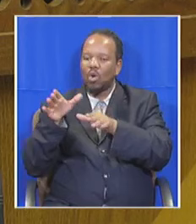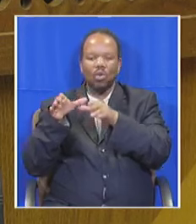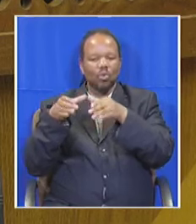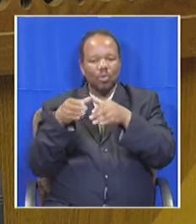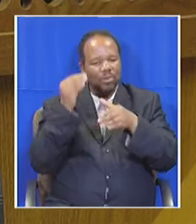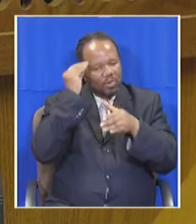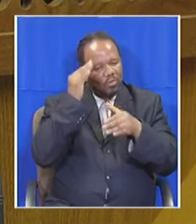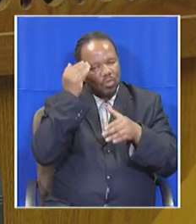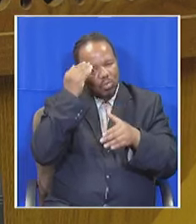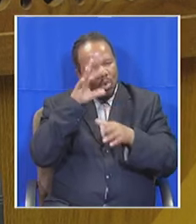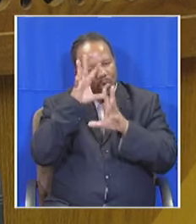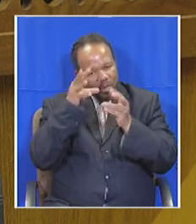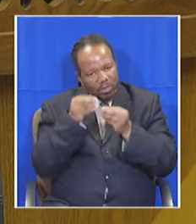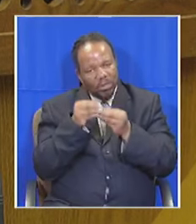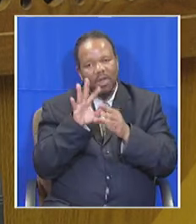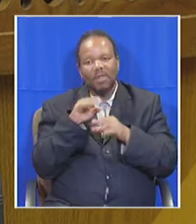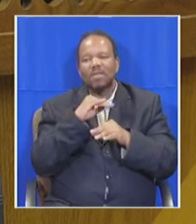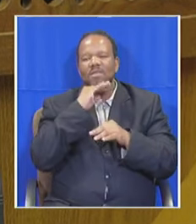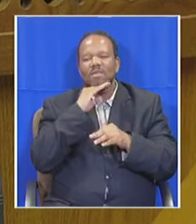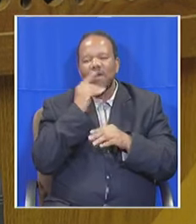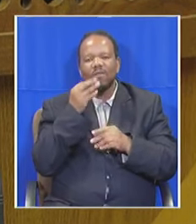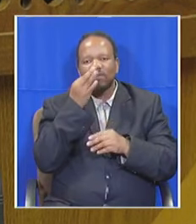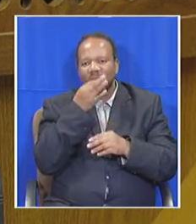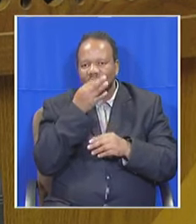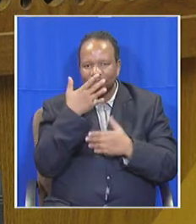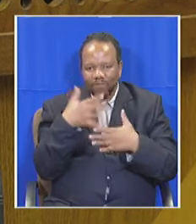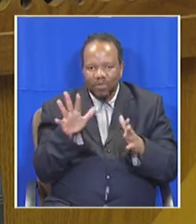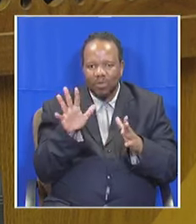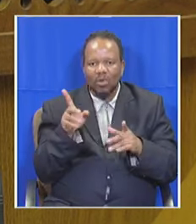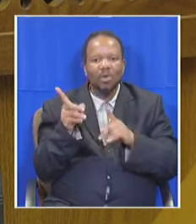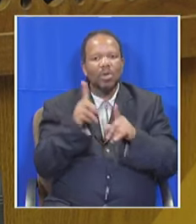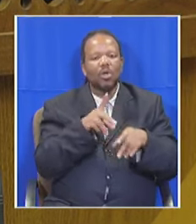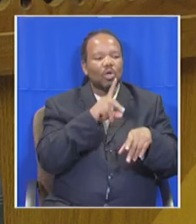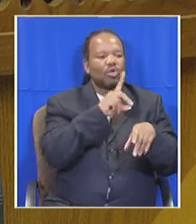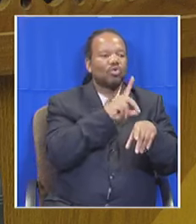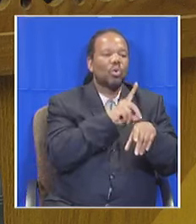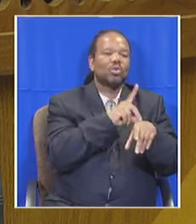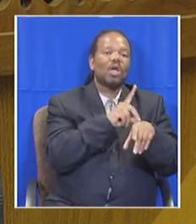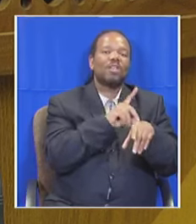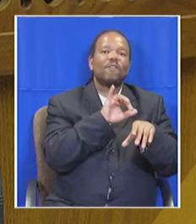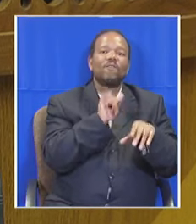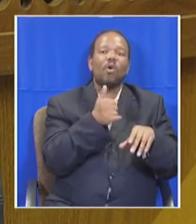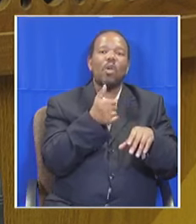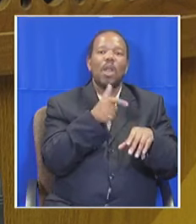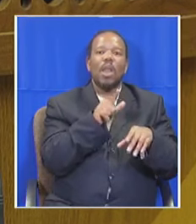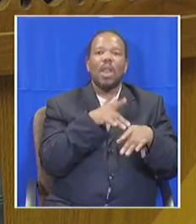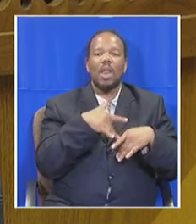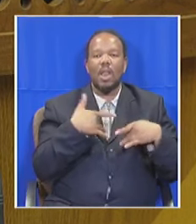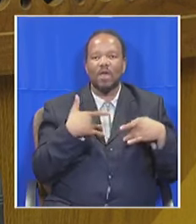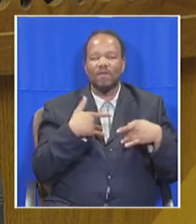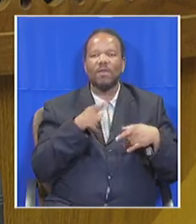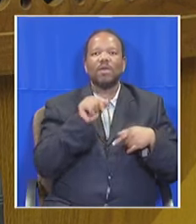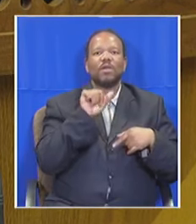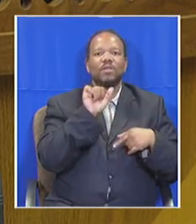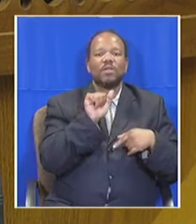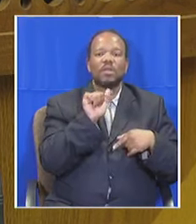the issues and have an adequate say. And in a concurring judgment in Doctors for Life, he took the view that public involvement is